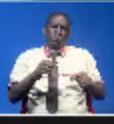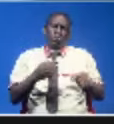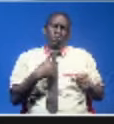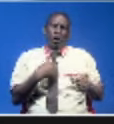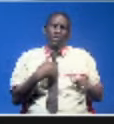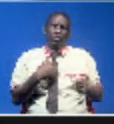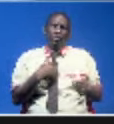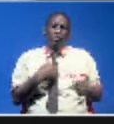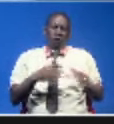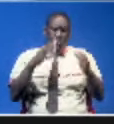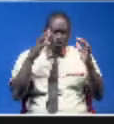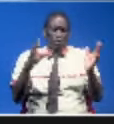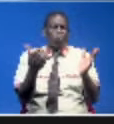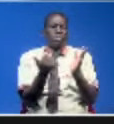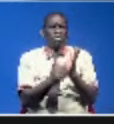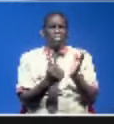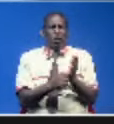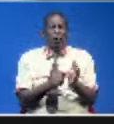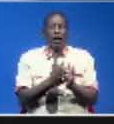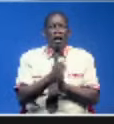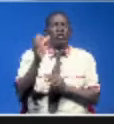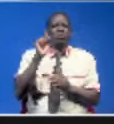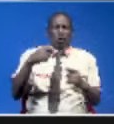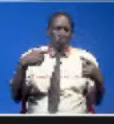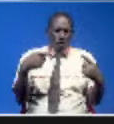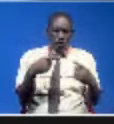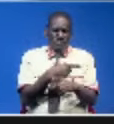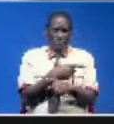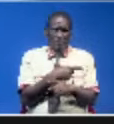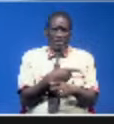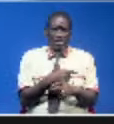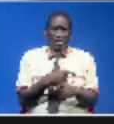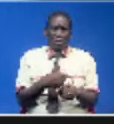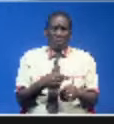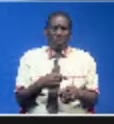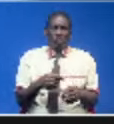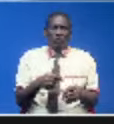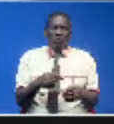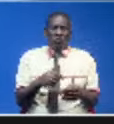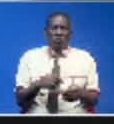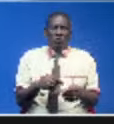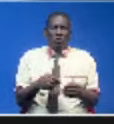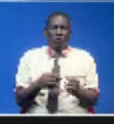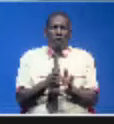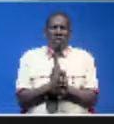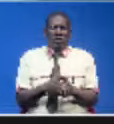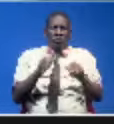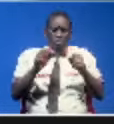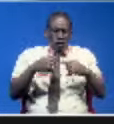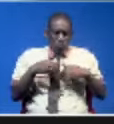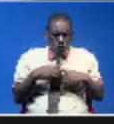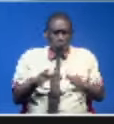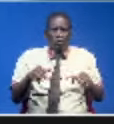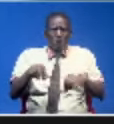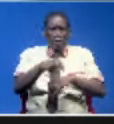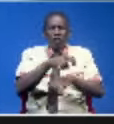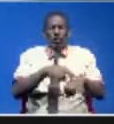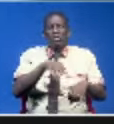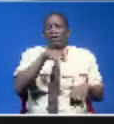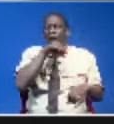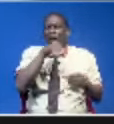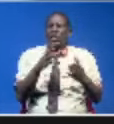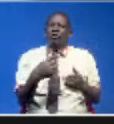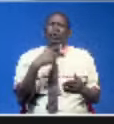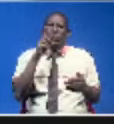protracted problems and political differences without having to lose a nation. Odinga sasa